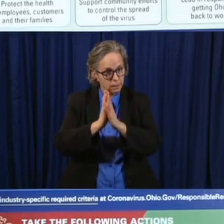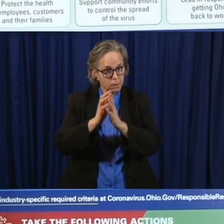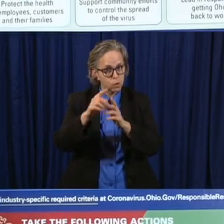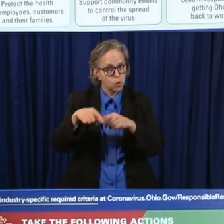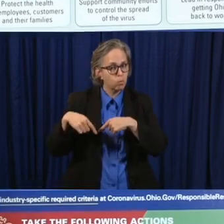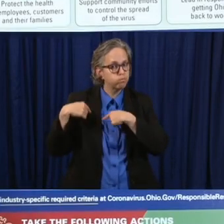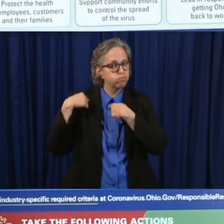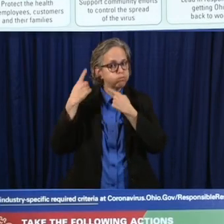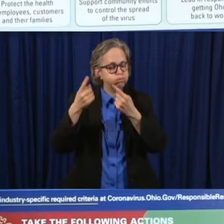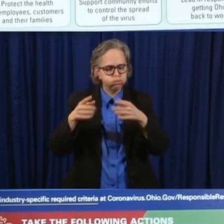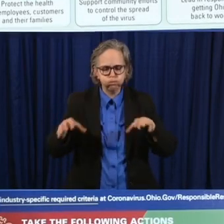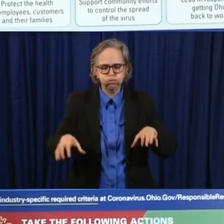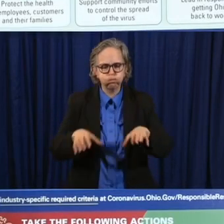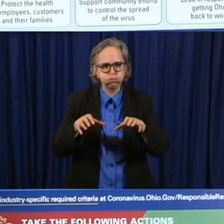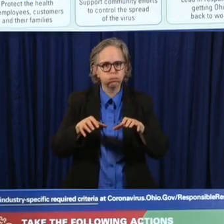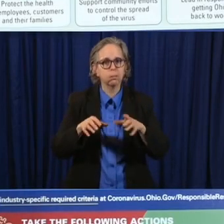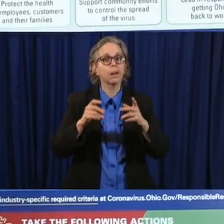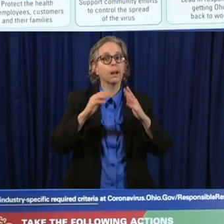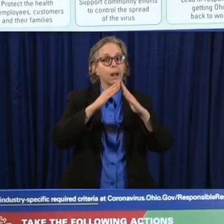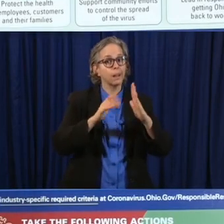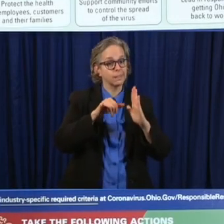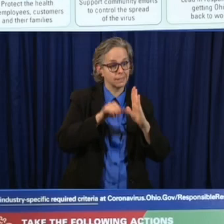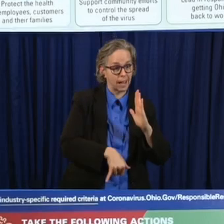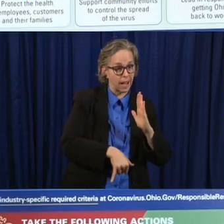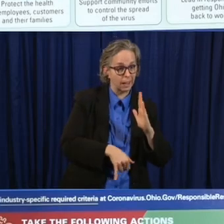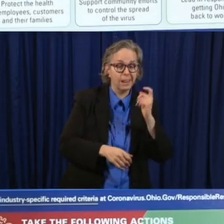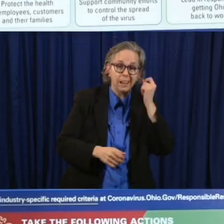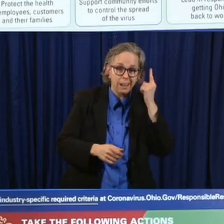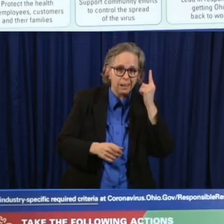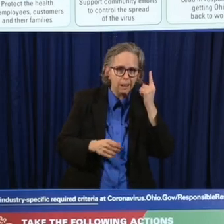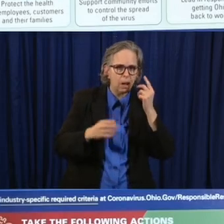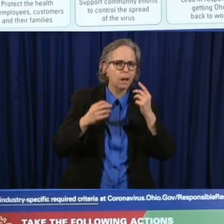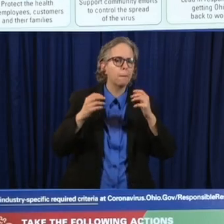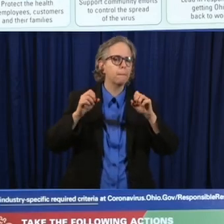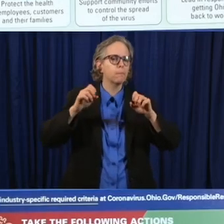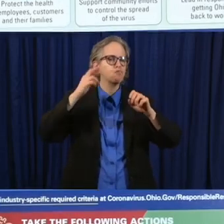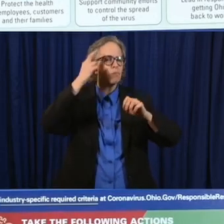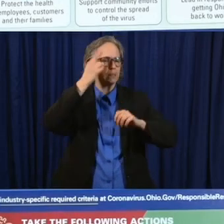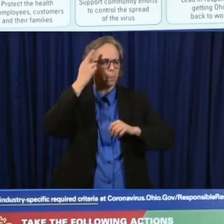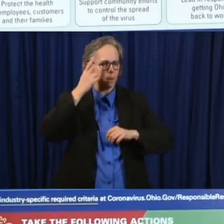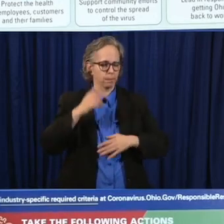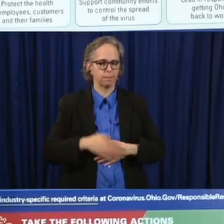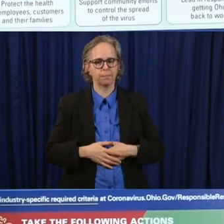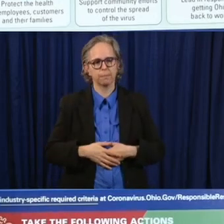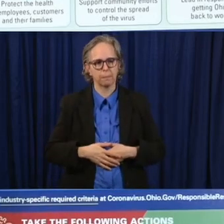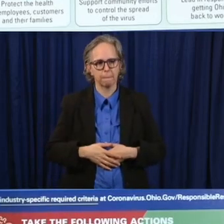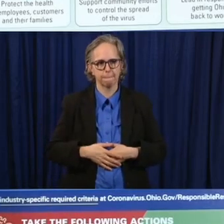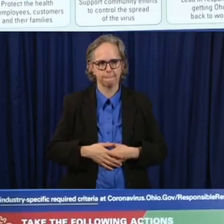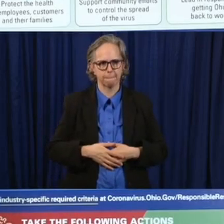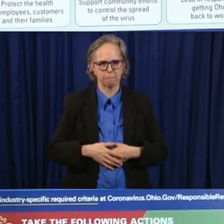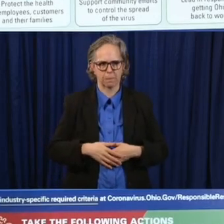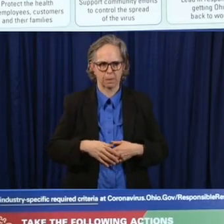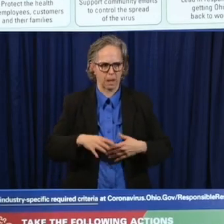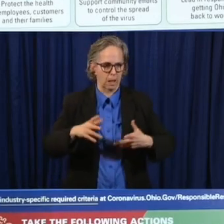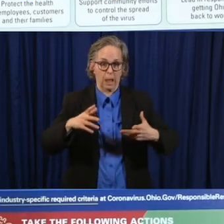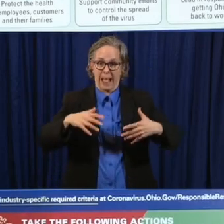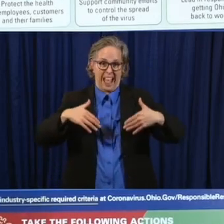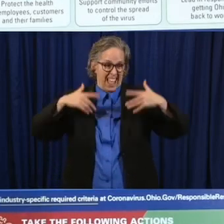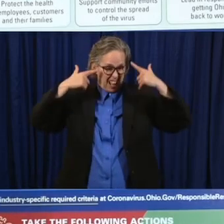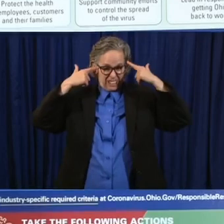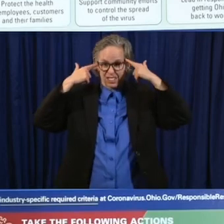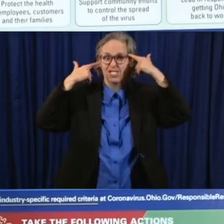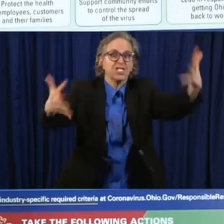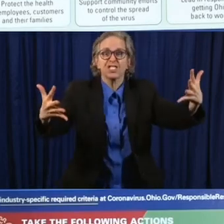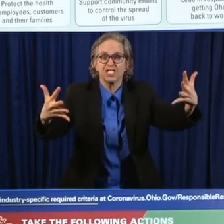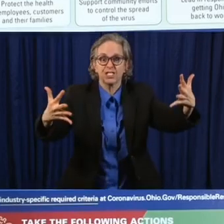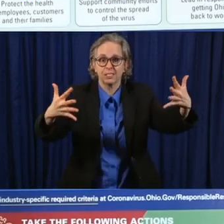rational. Don't take huge chances. If you want to go out and walk, that's great. You want to go to the state park, that's